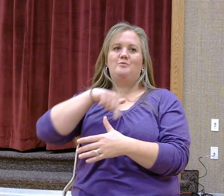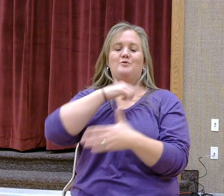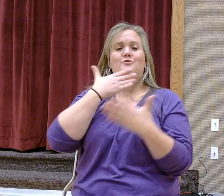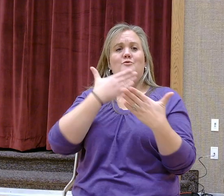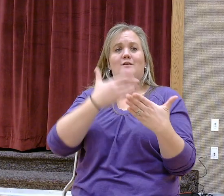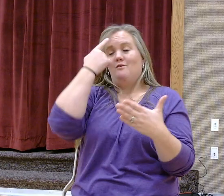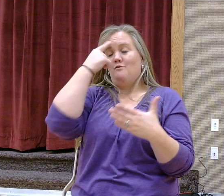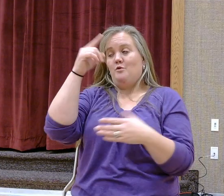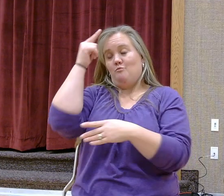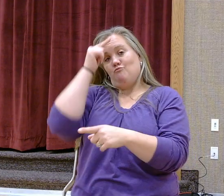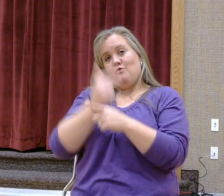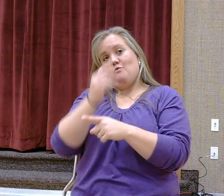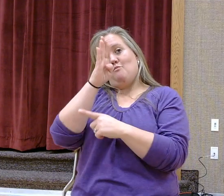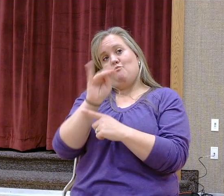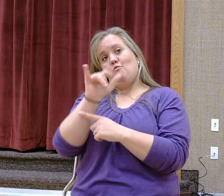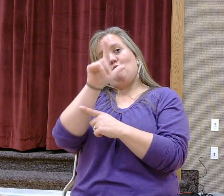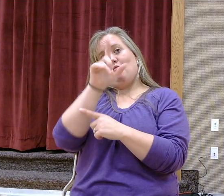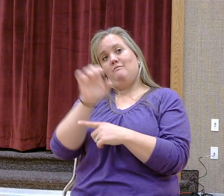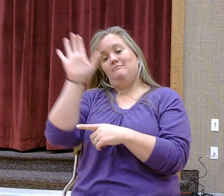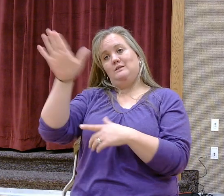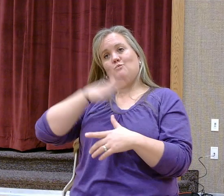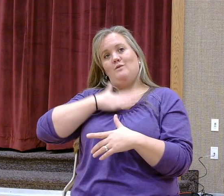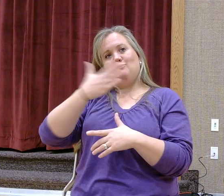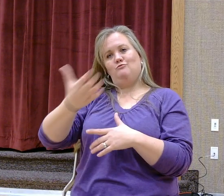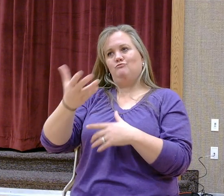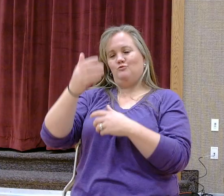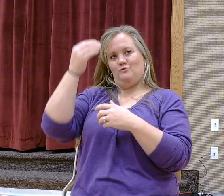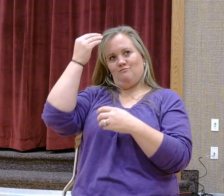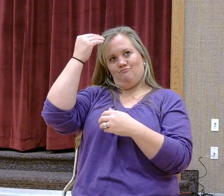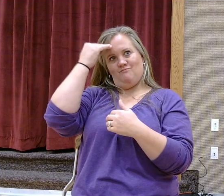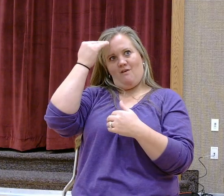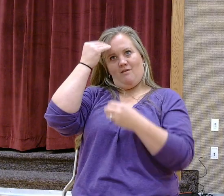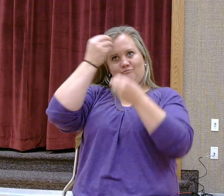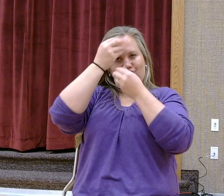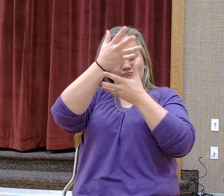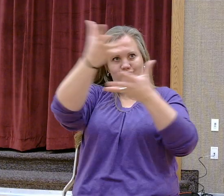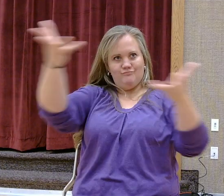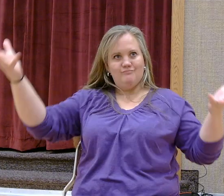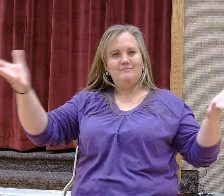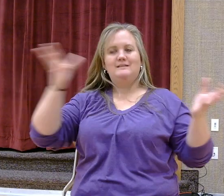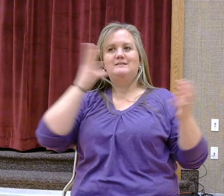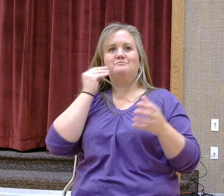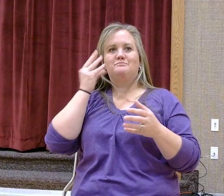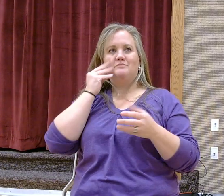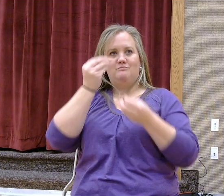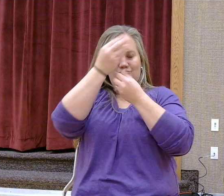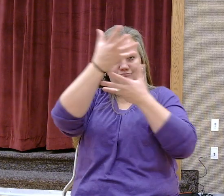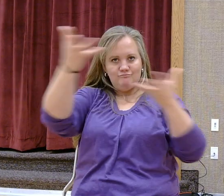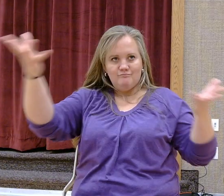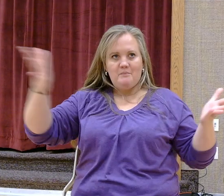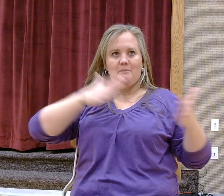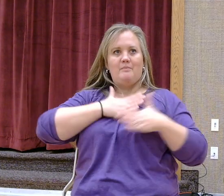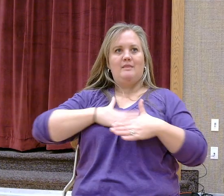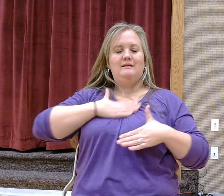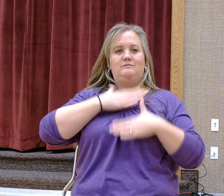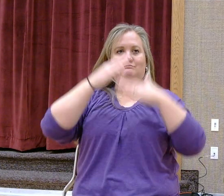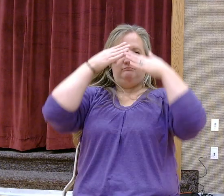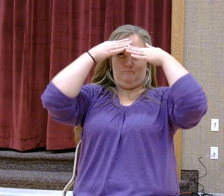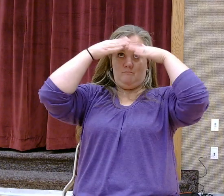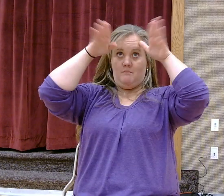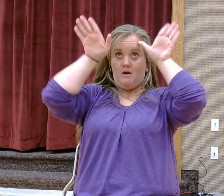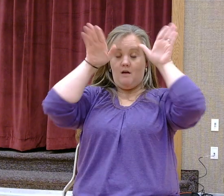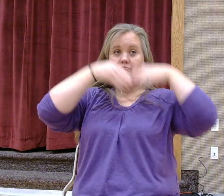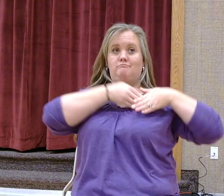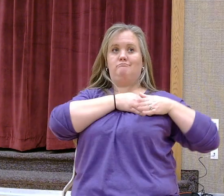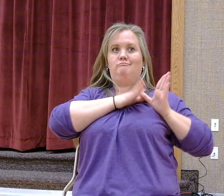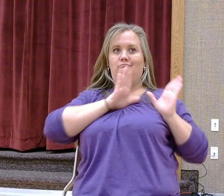for Brother Boyle and his willingness to share his knowledge and his experiences with us. Please open our minds and our hearts